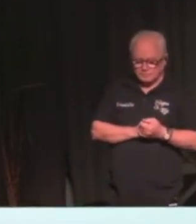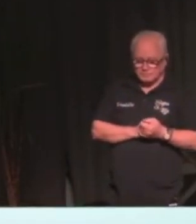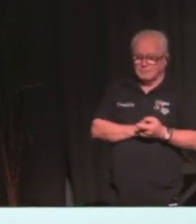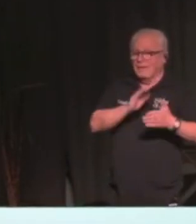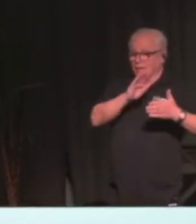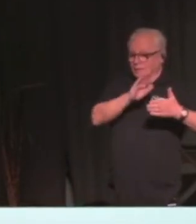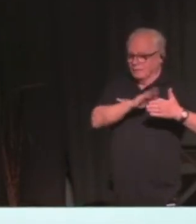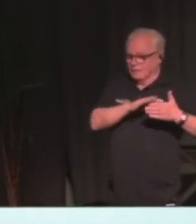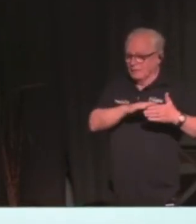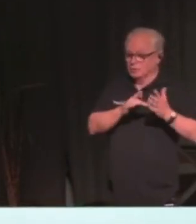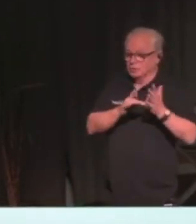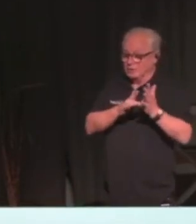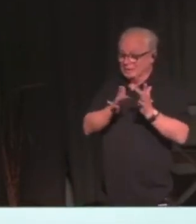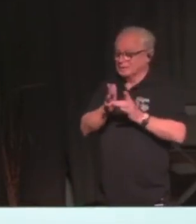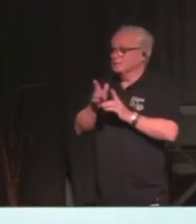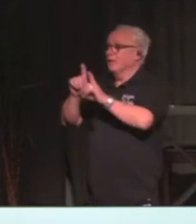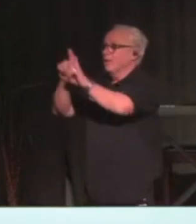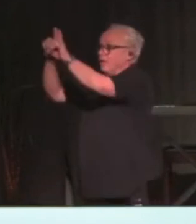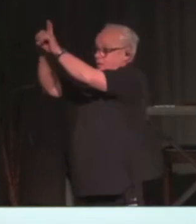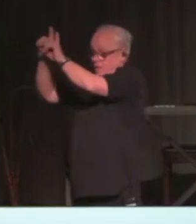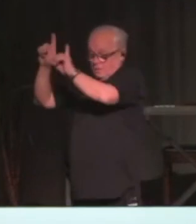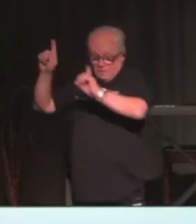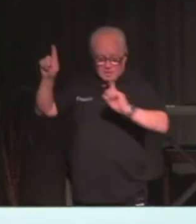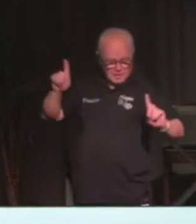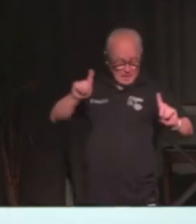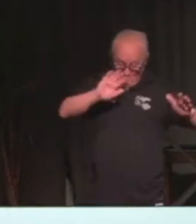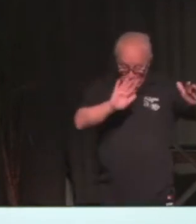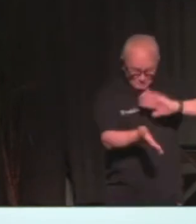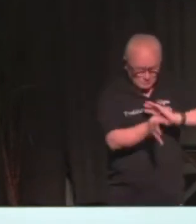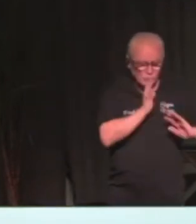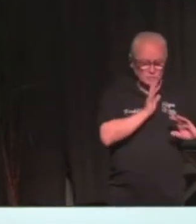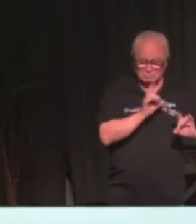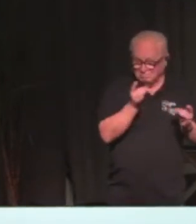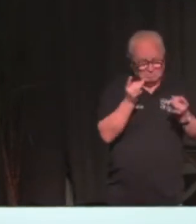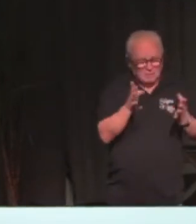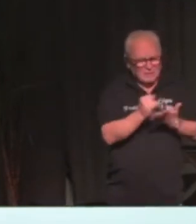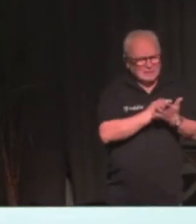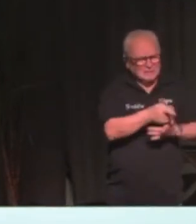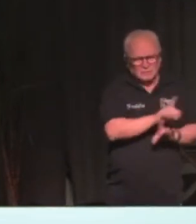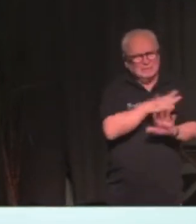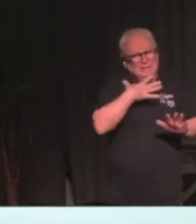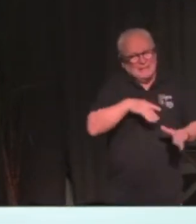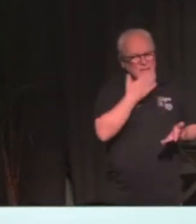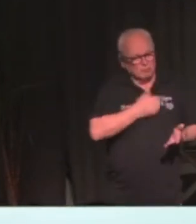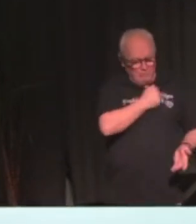And he comes, and here comes Jesus, and he's baptized in water, even though he was without sin and doesn't need to repent. And John says, wait a minute,